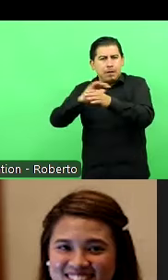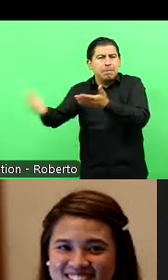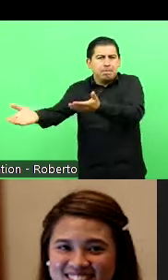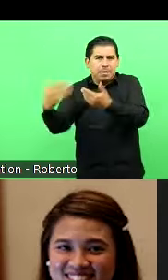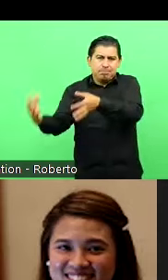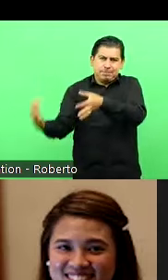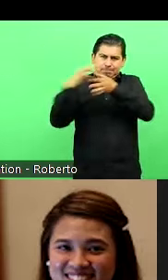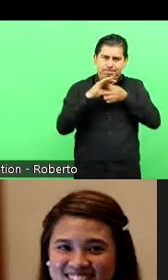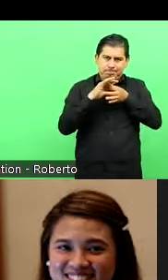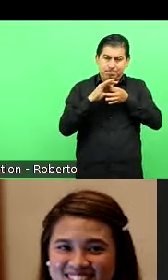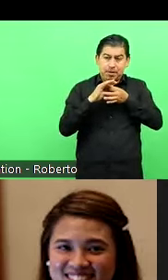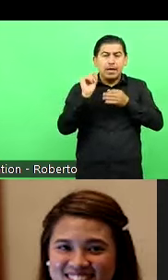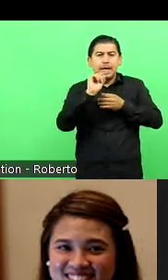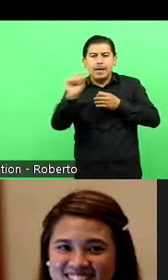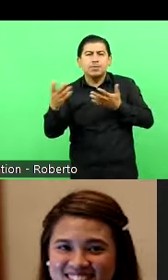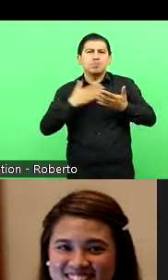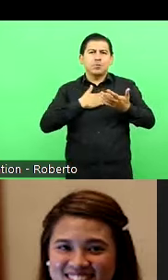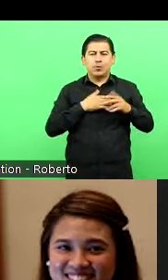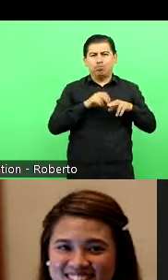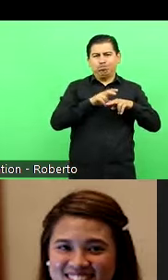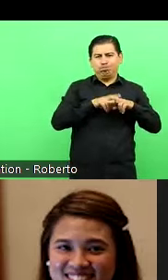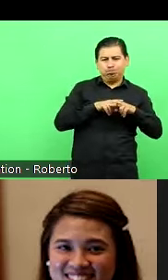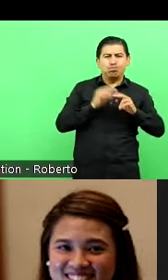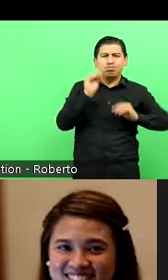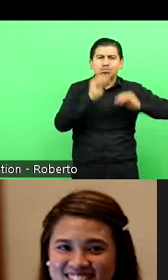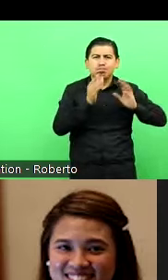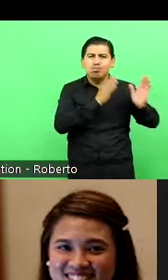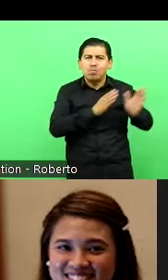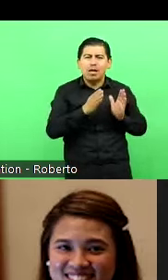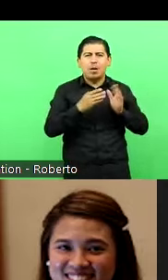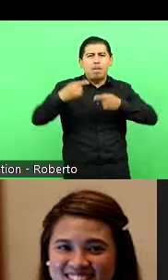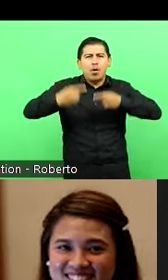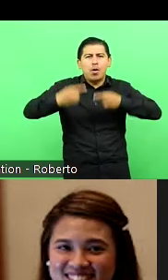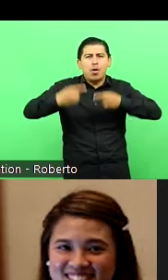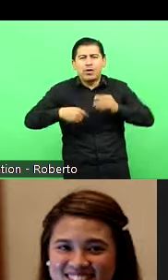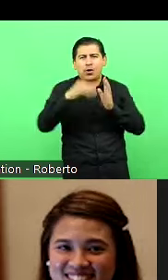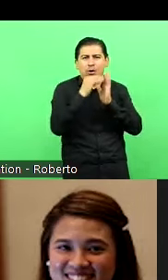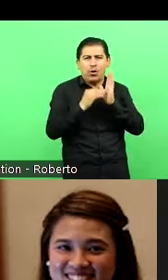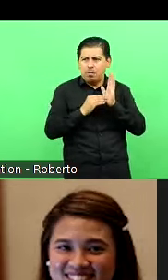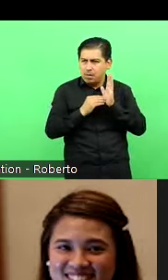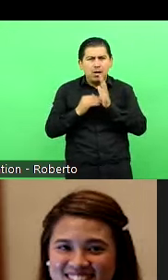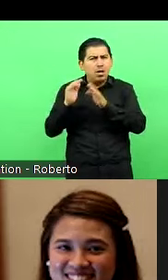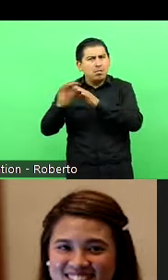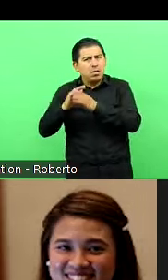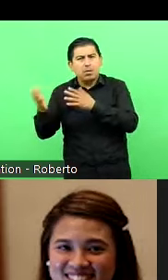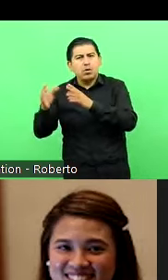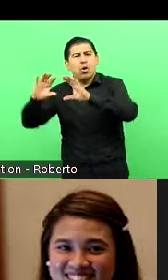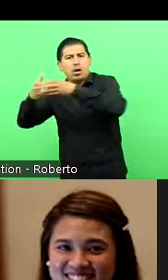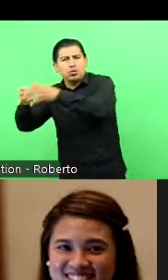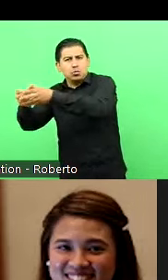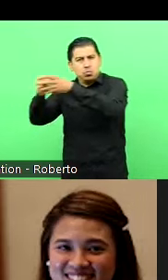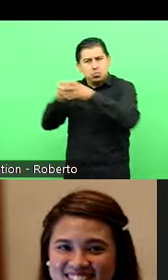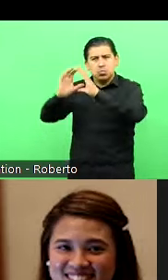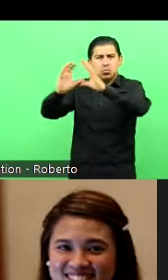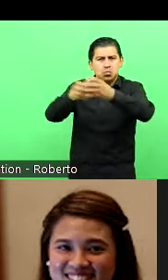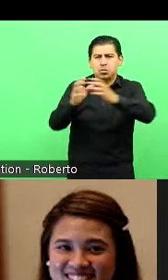continue the infrastructure resilience through continuous auditing and assessment of our infrastructure. We have to